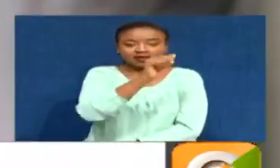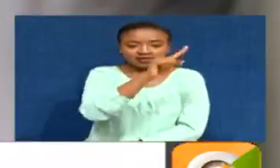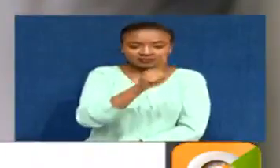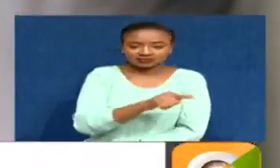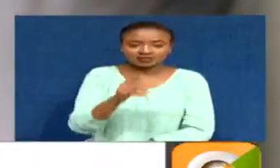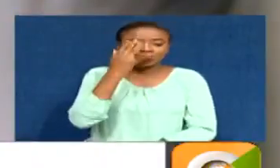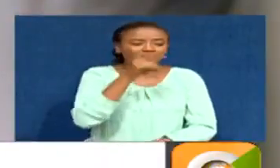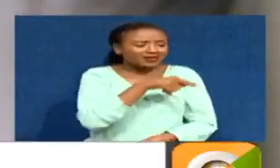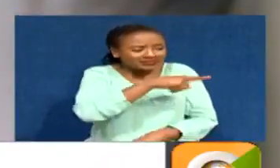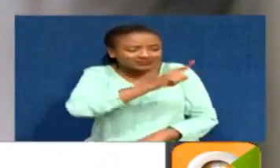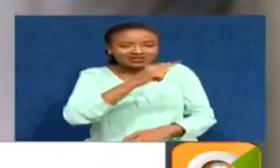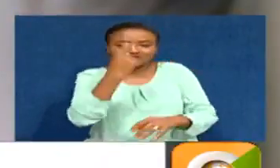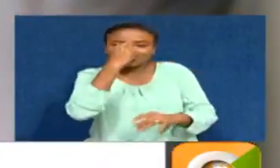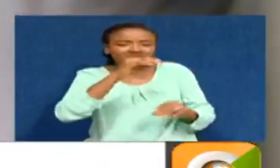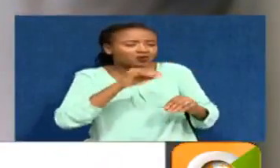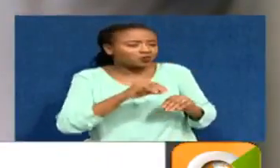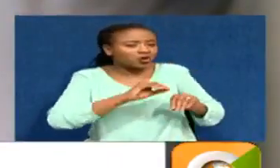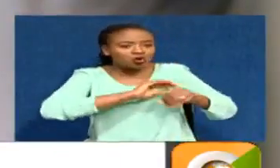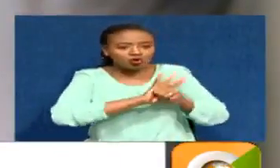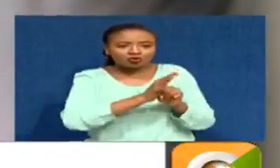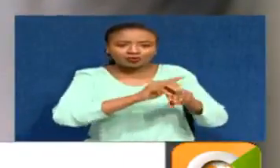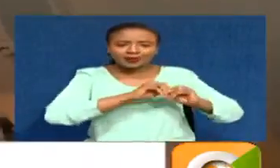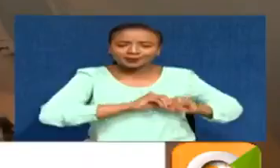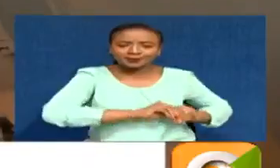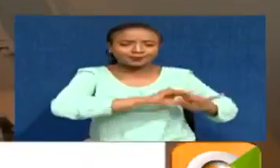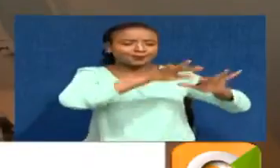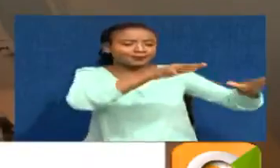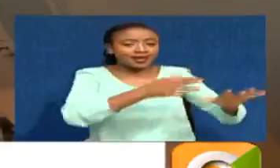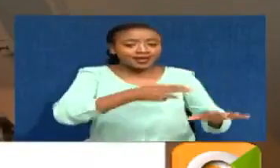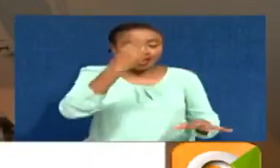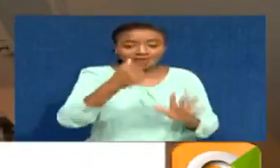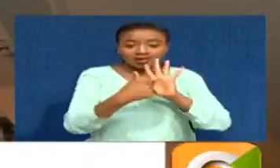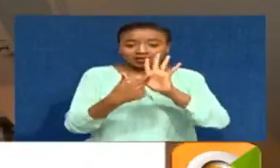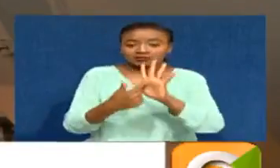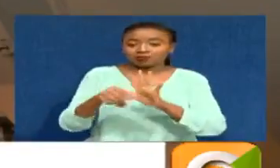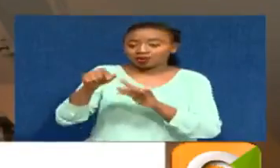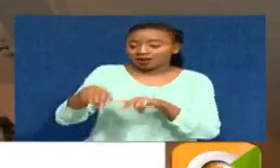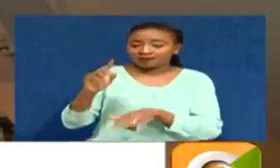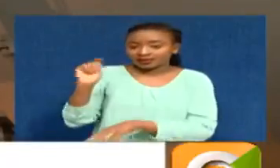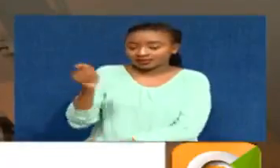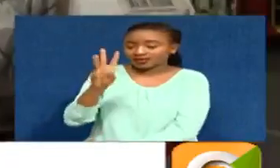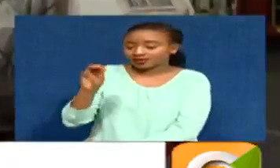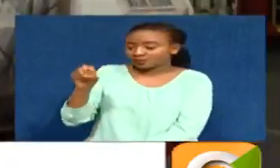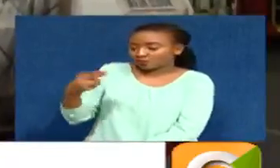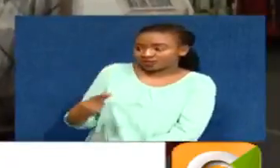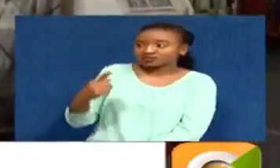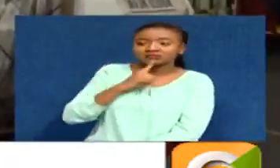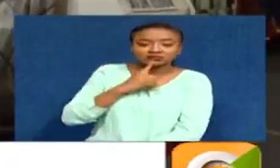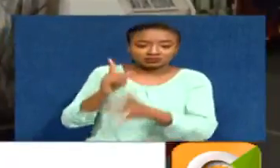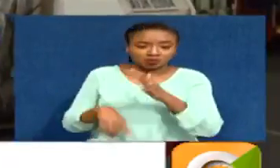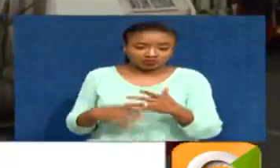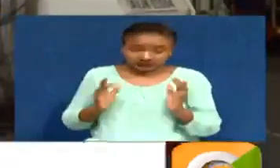maker, following a spike of cases in that country. The Kenyan Ministry of Health has remained cautious about